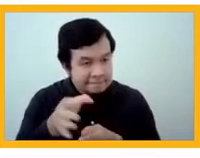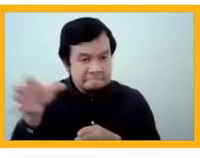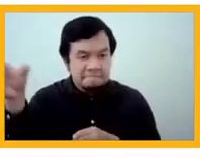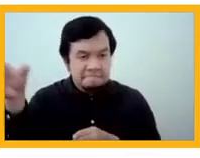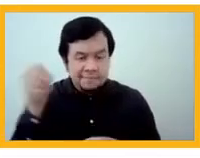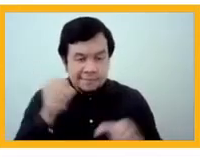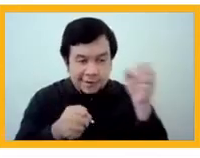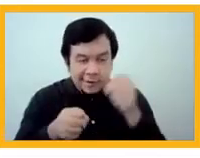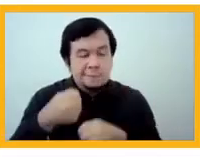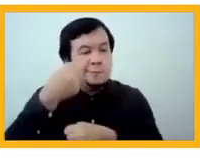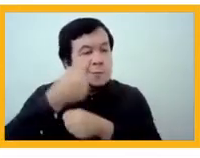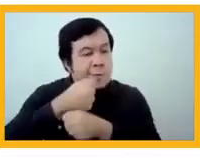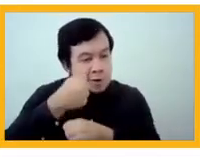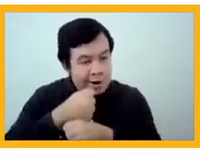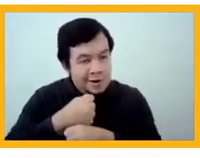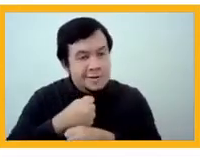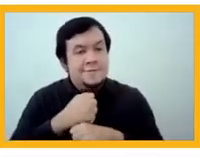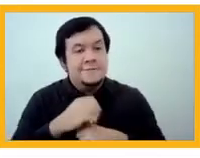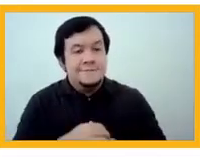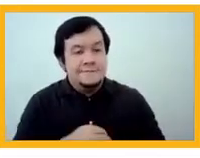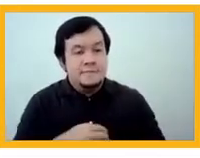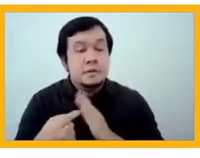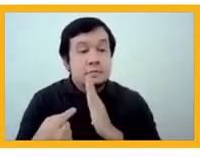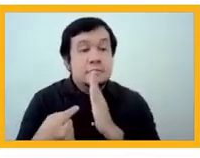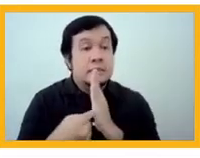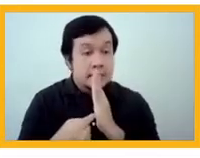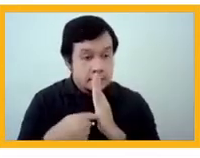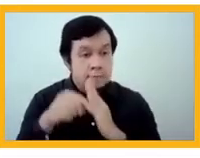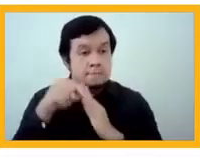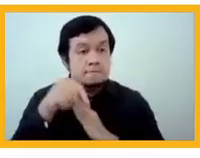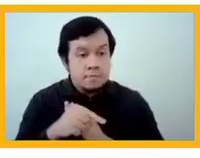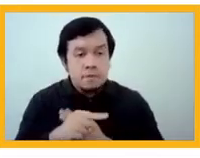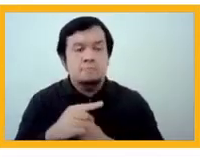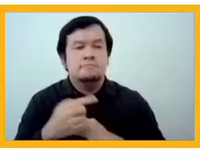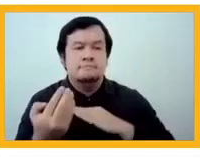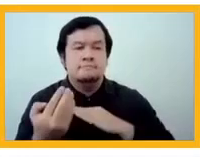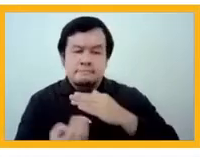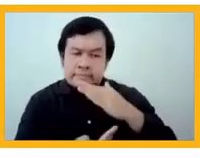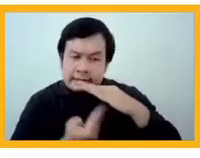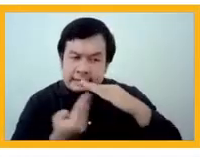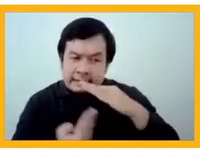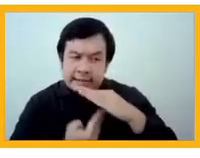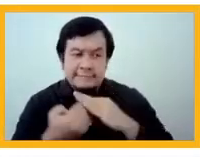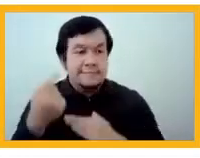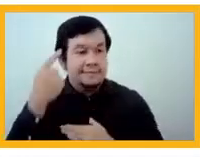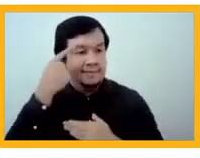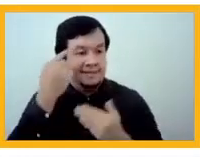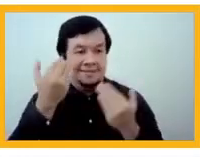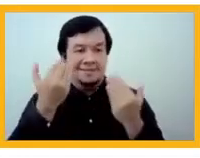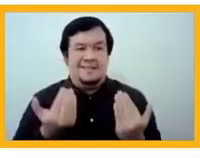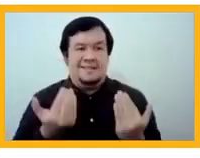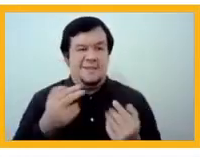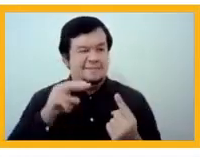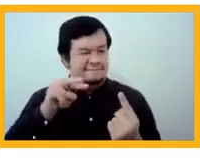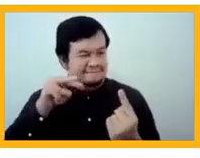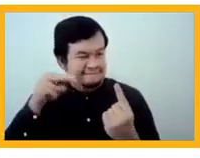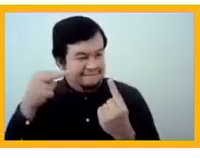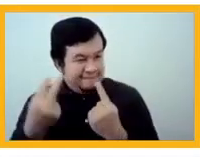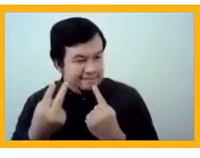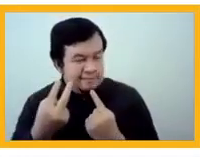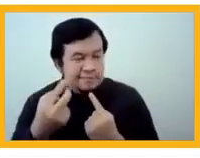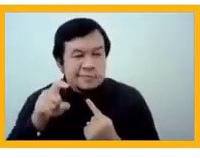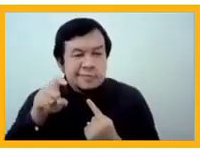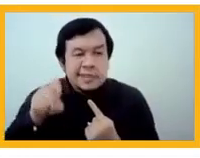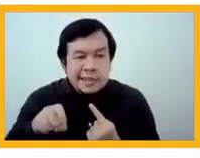the larger kind of fundamental mindset shift that is needed in developing country education systems is, how do you move from a